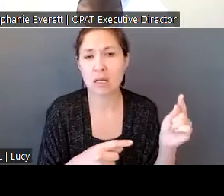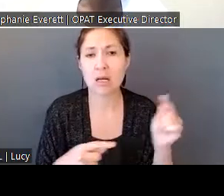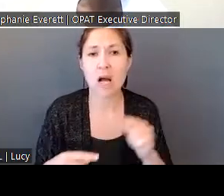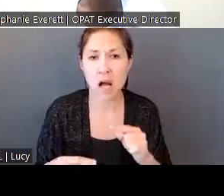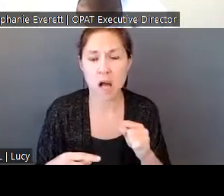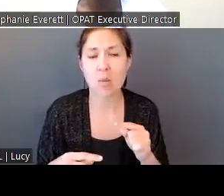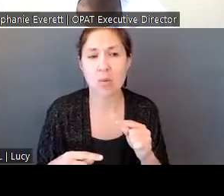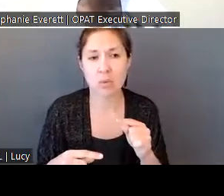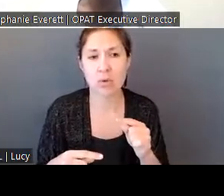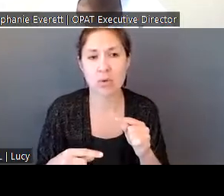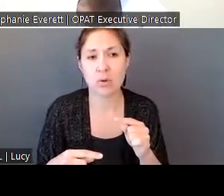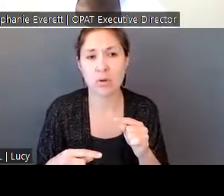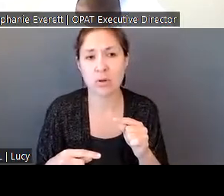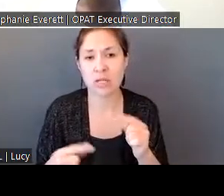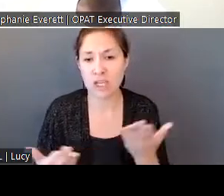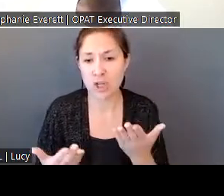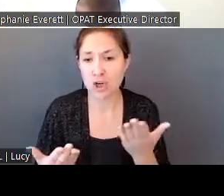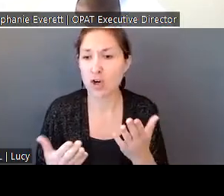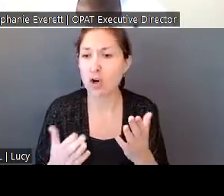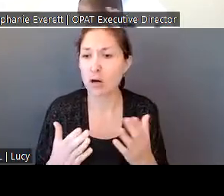And I've heard